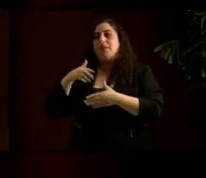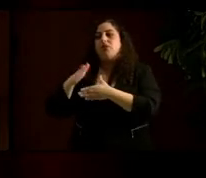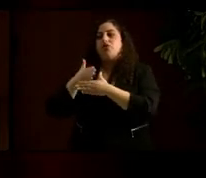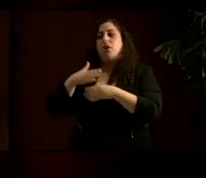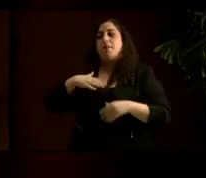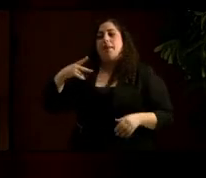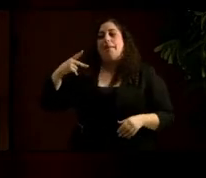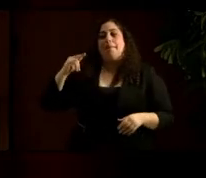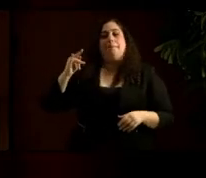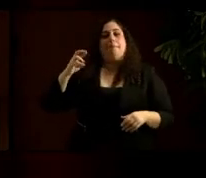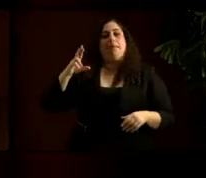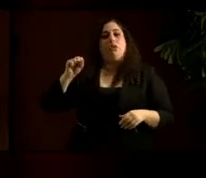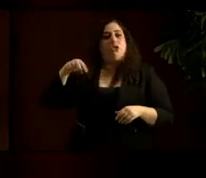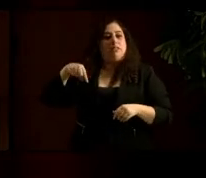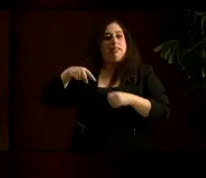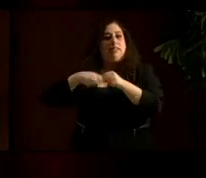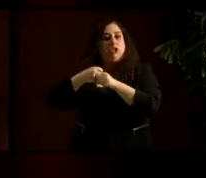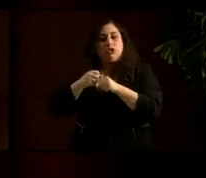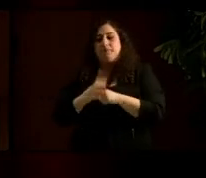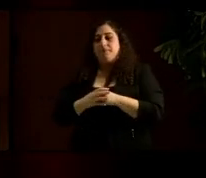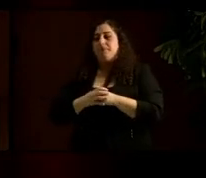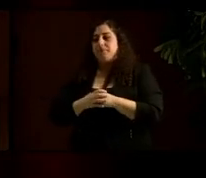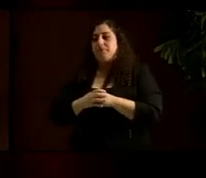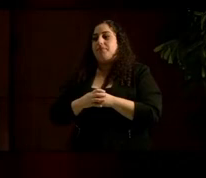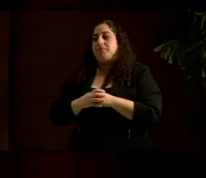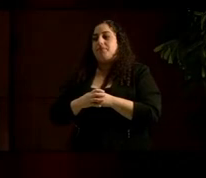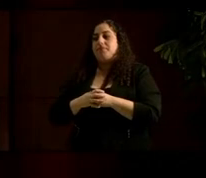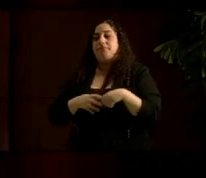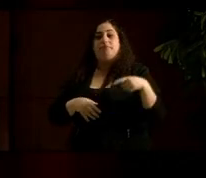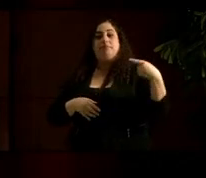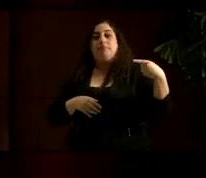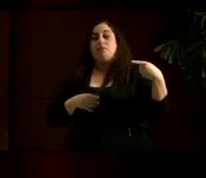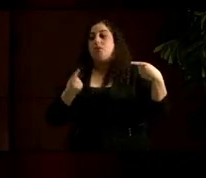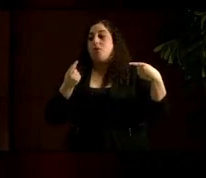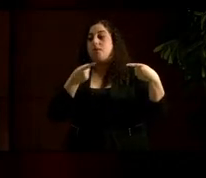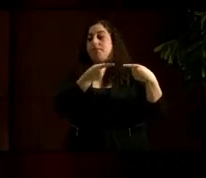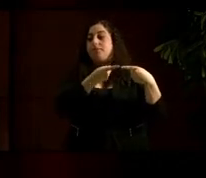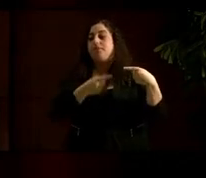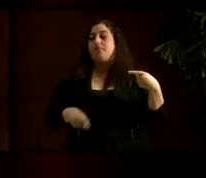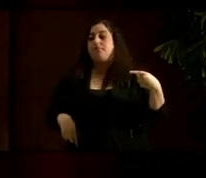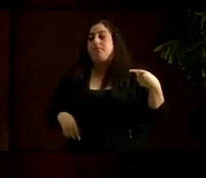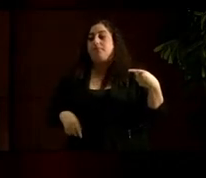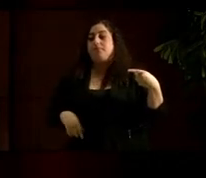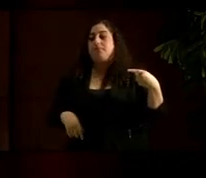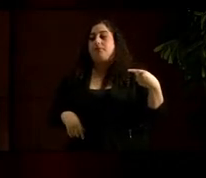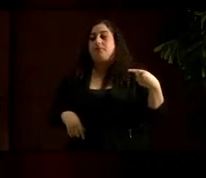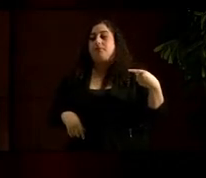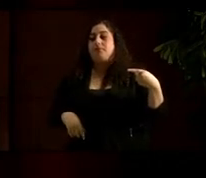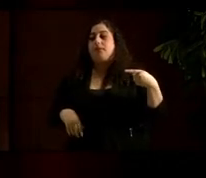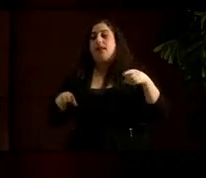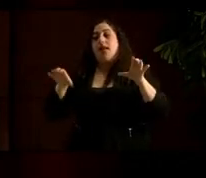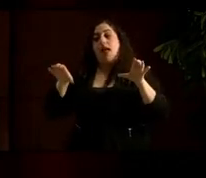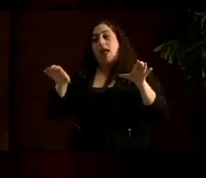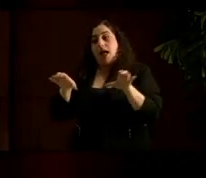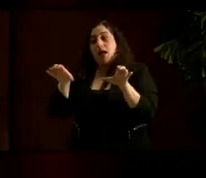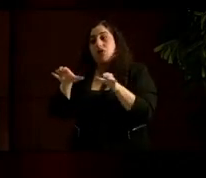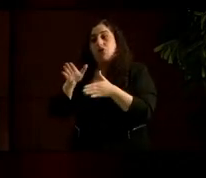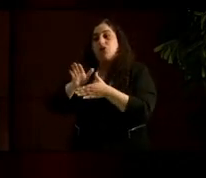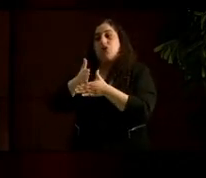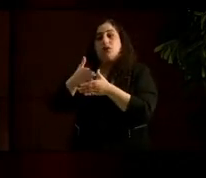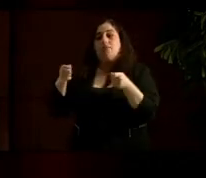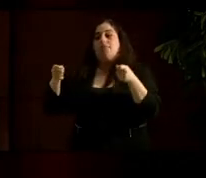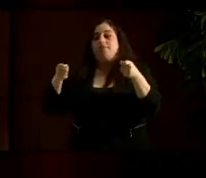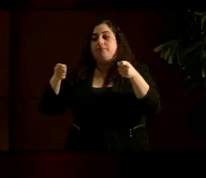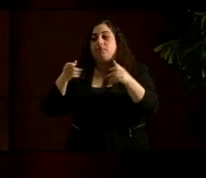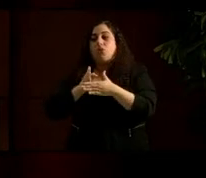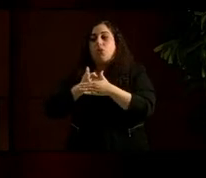speak to the same standard of partnership. The first being, execute shared governance through proactive collaboration and